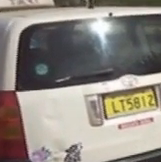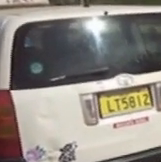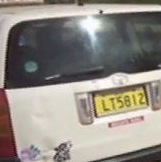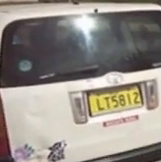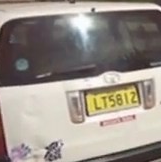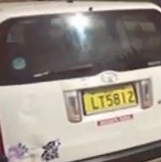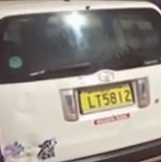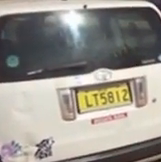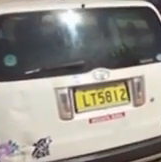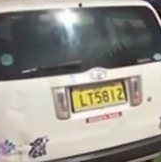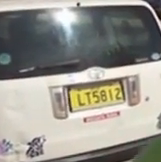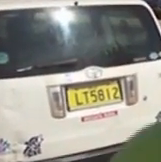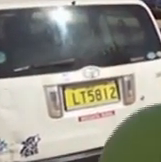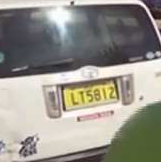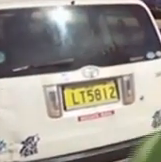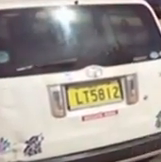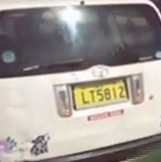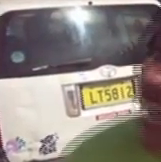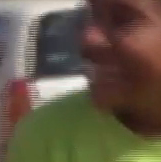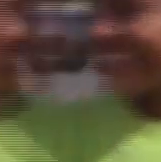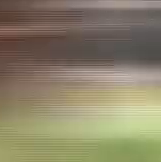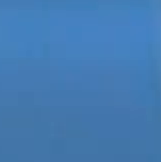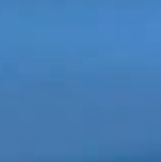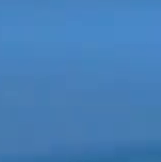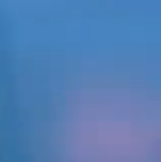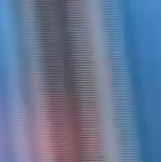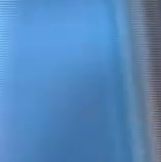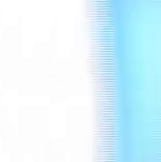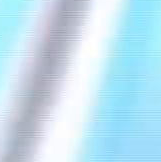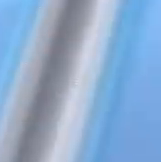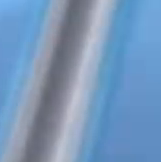Nagaranga. Today FM rocks.